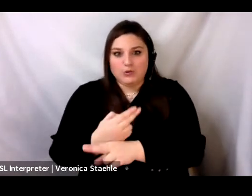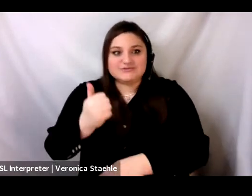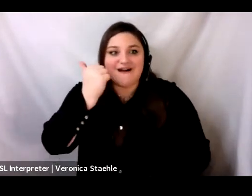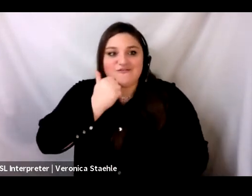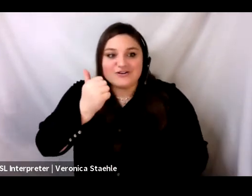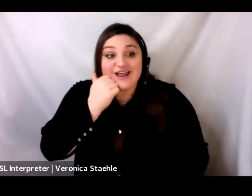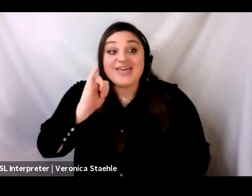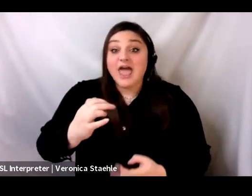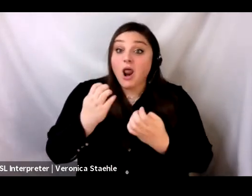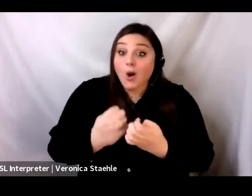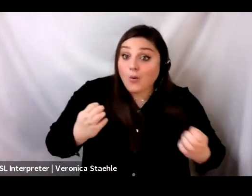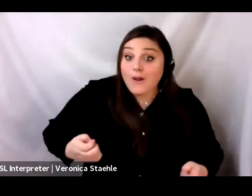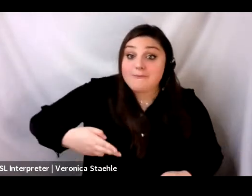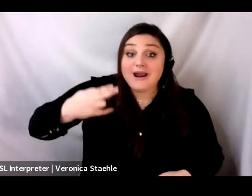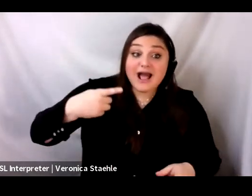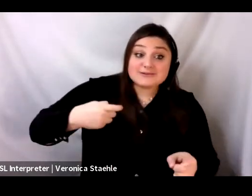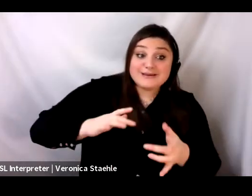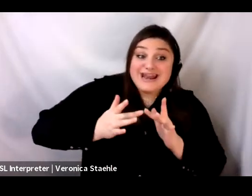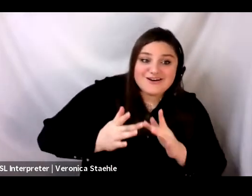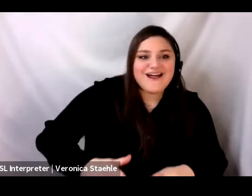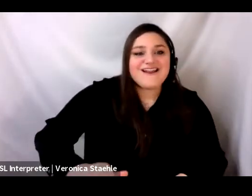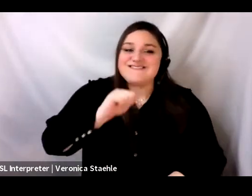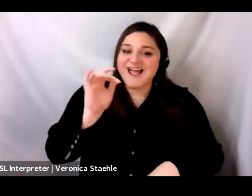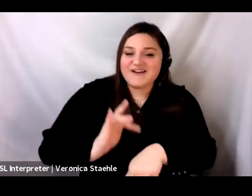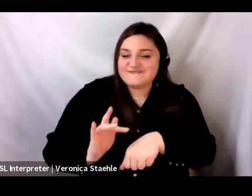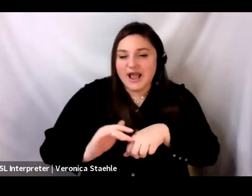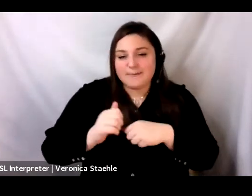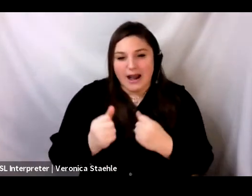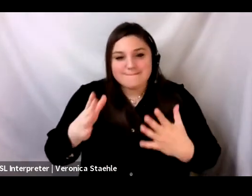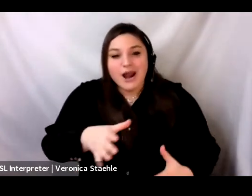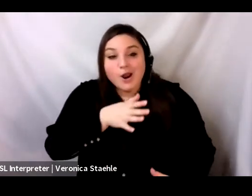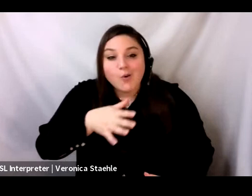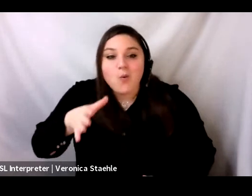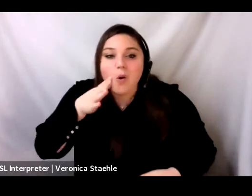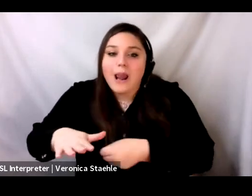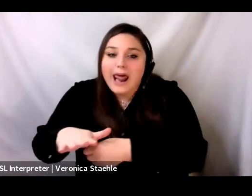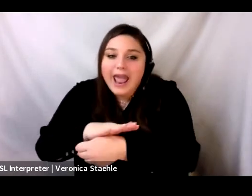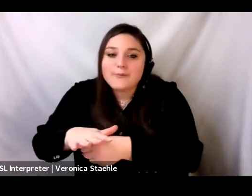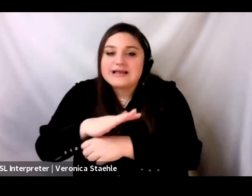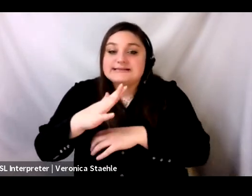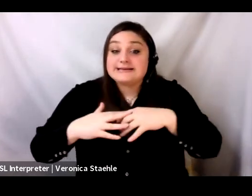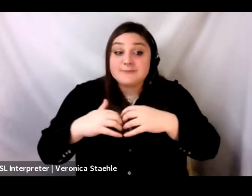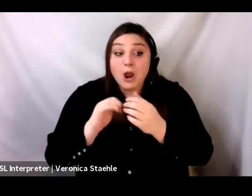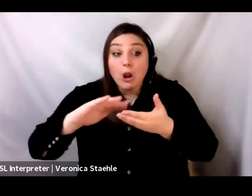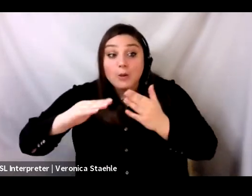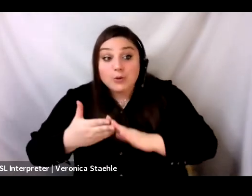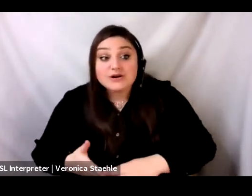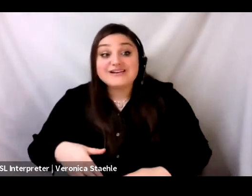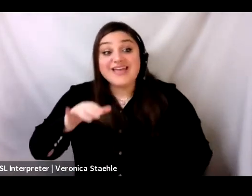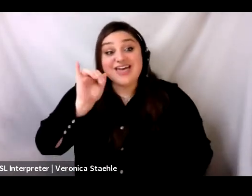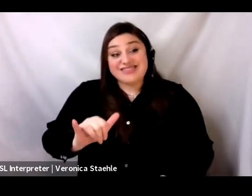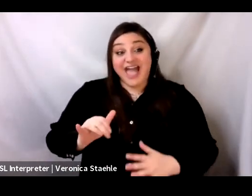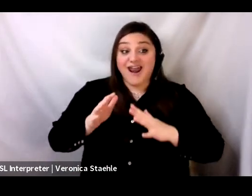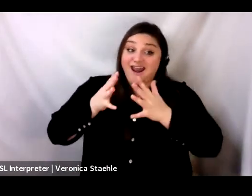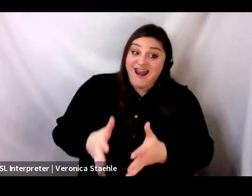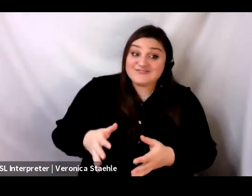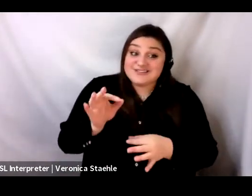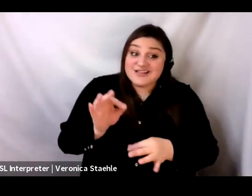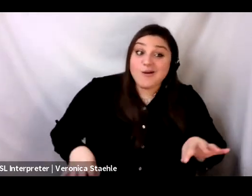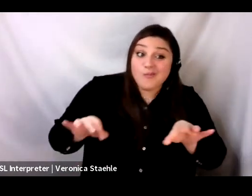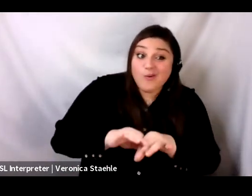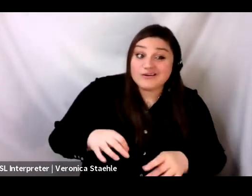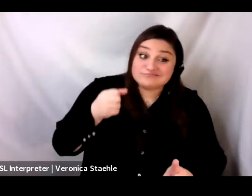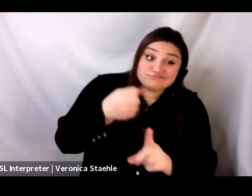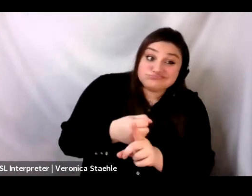Indigenous communities that at times leave significant carbon footprints, contributing to climate change that